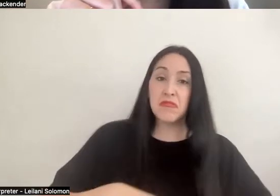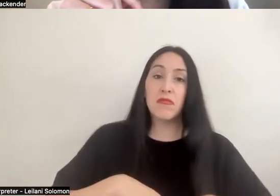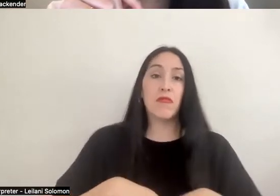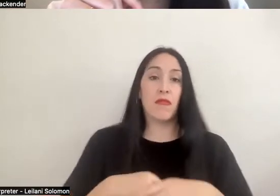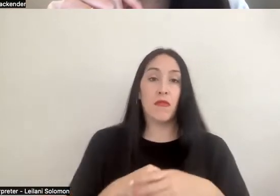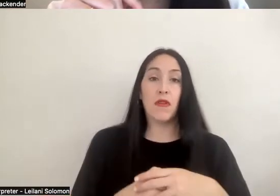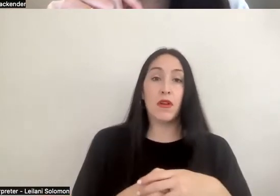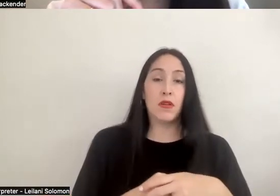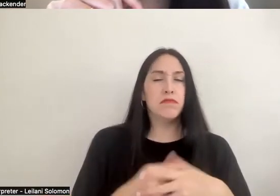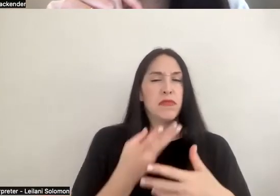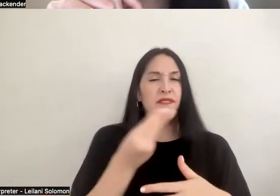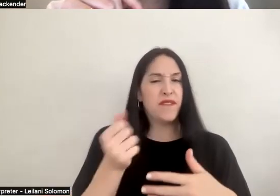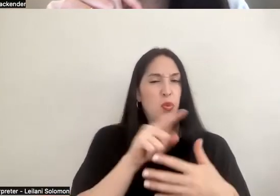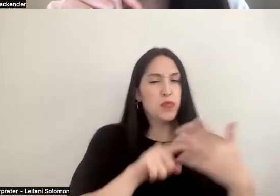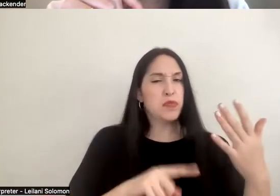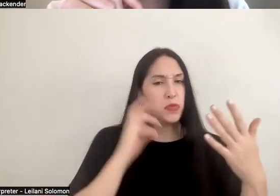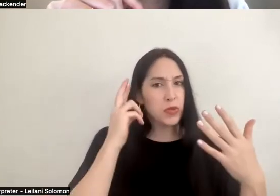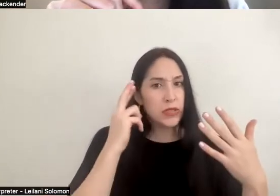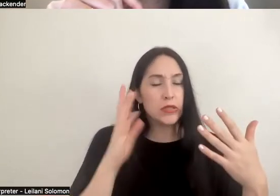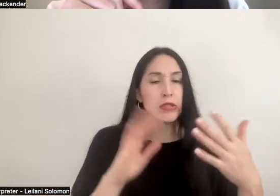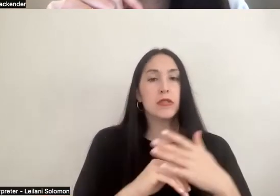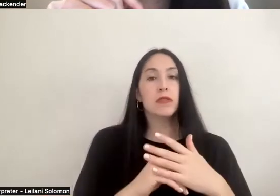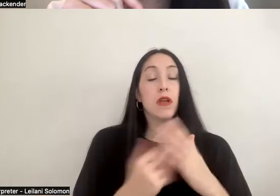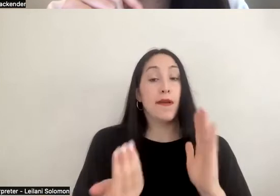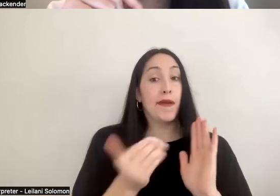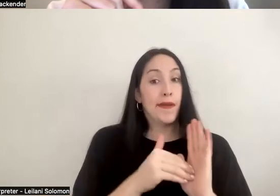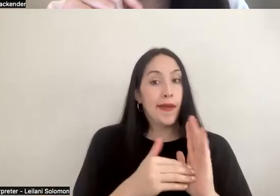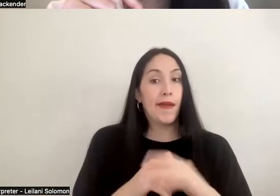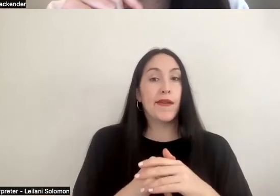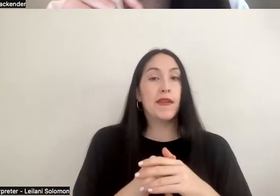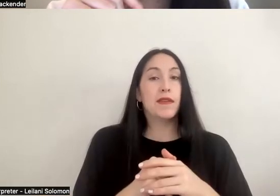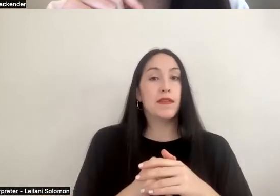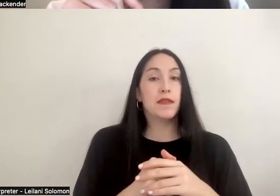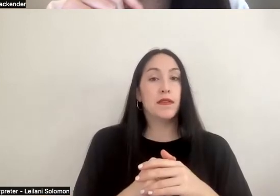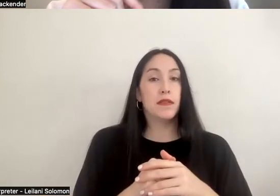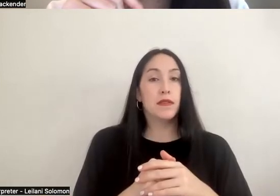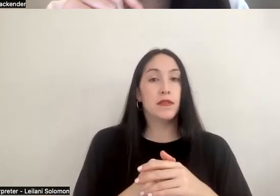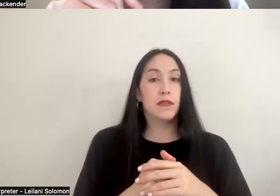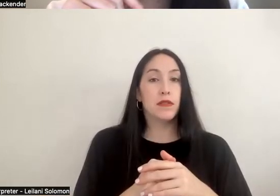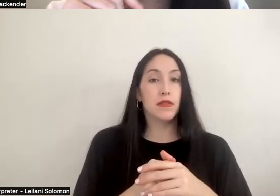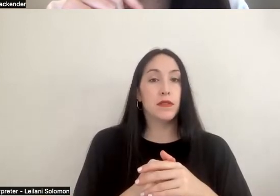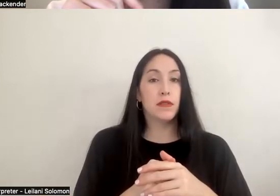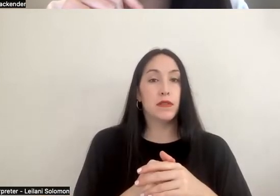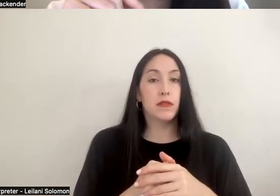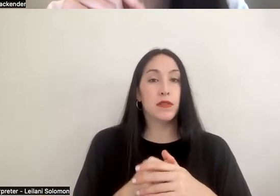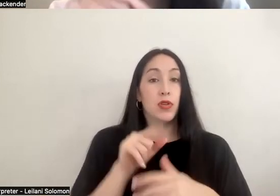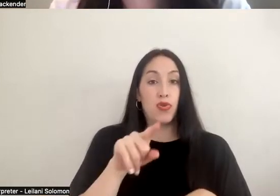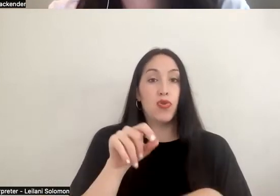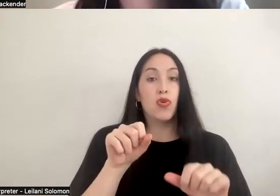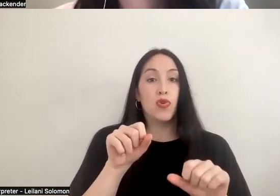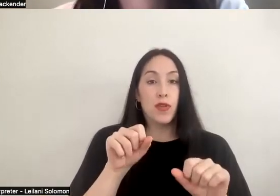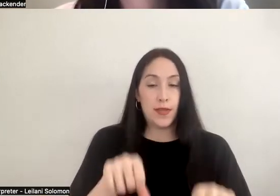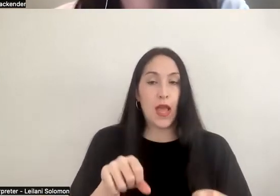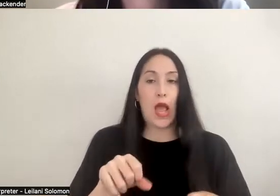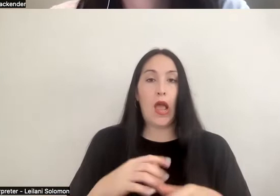of reasons. Again, because of the ability to accumulate a lot more assets inside the special